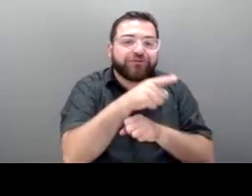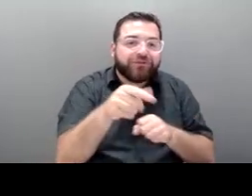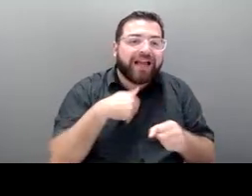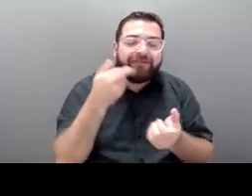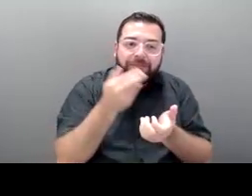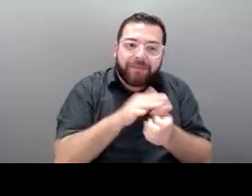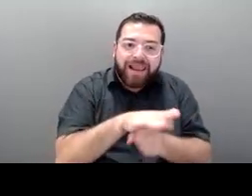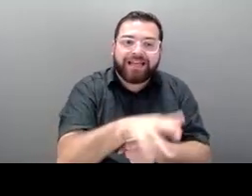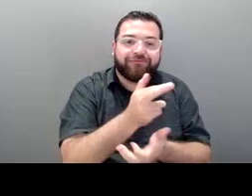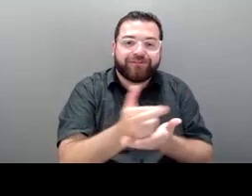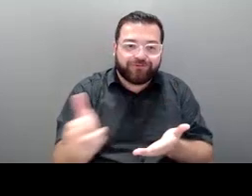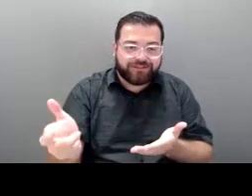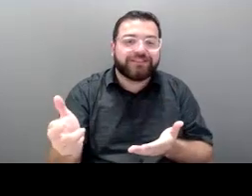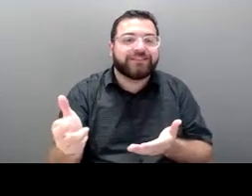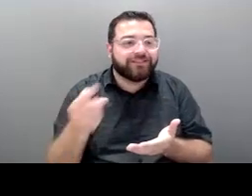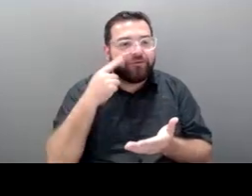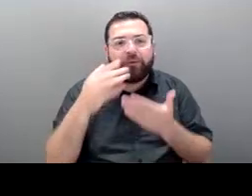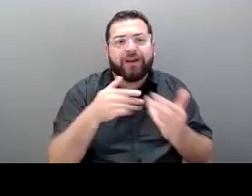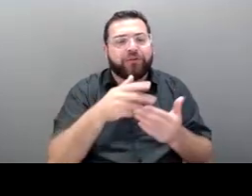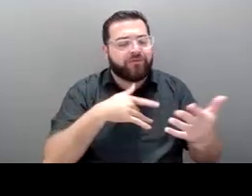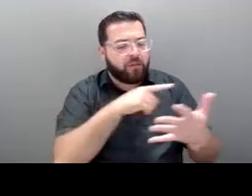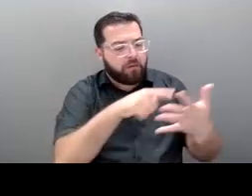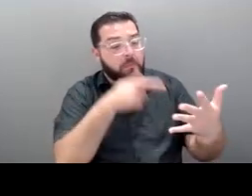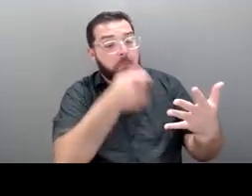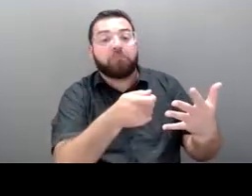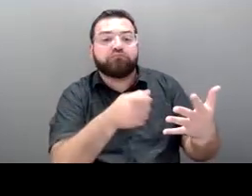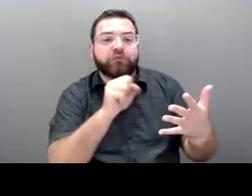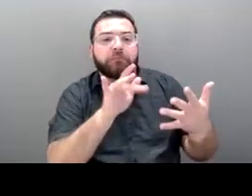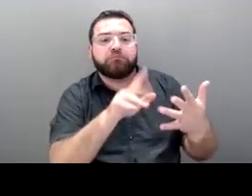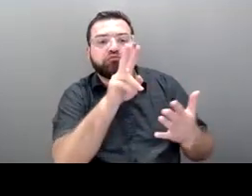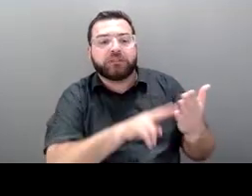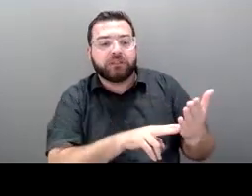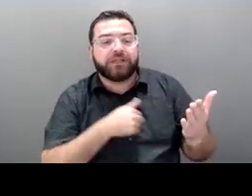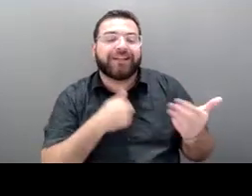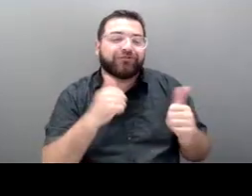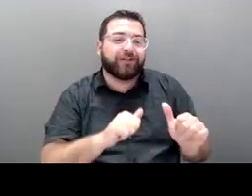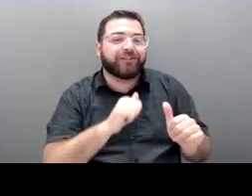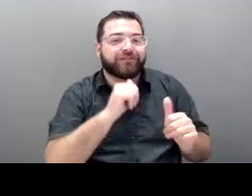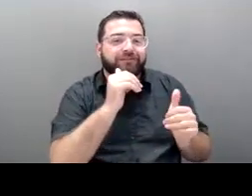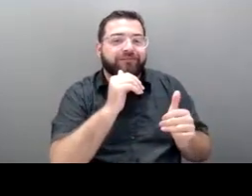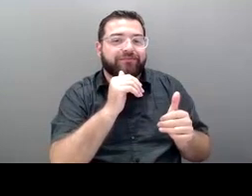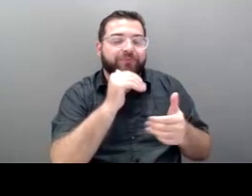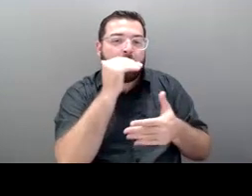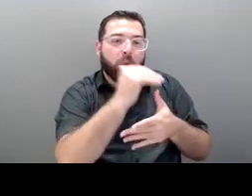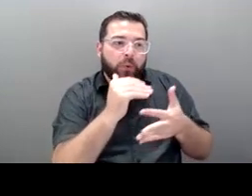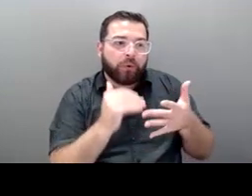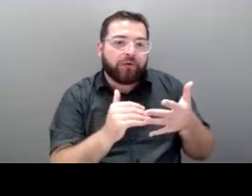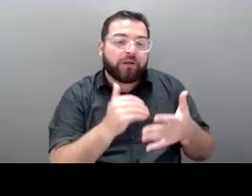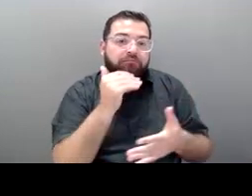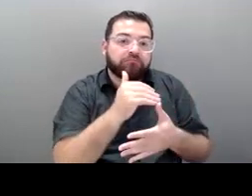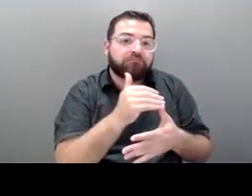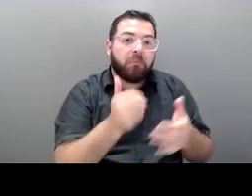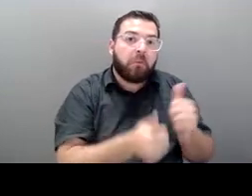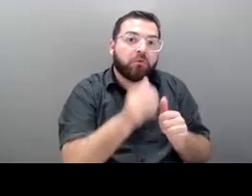resources and for whatever you're interested in. And I think I try to put them in the order of most kind of immediately relevant to